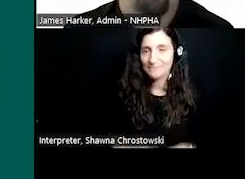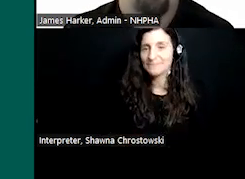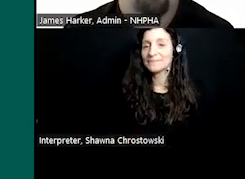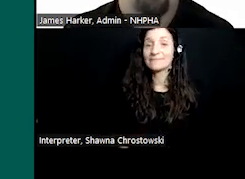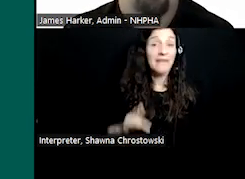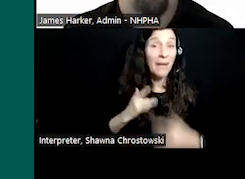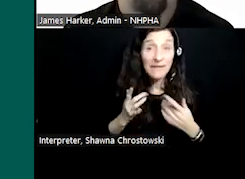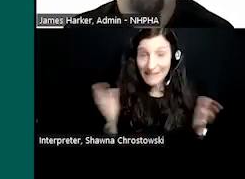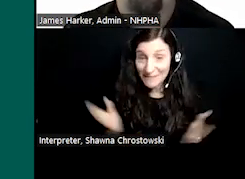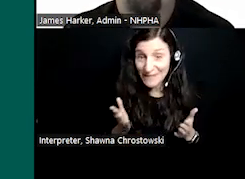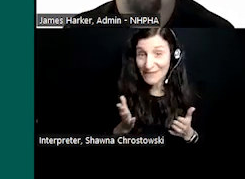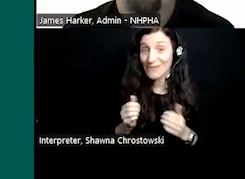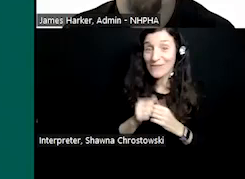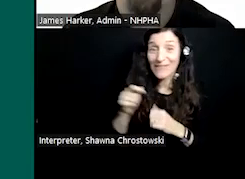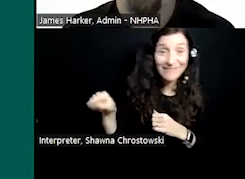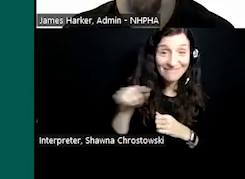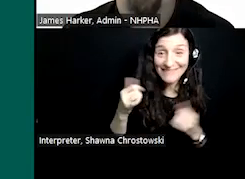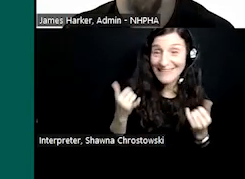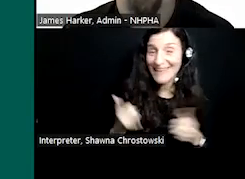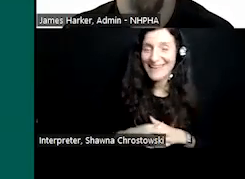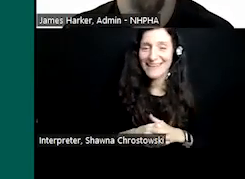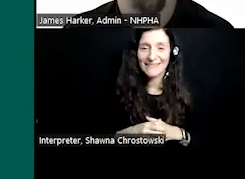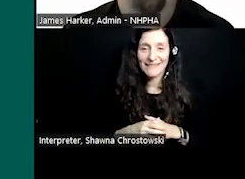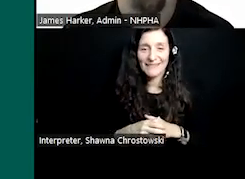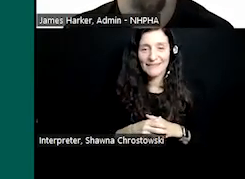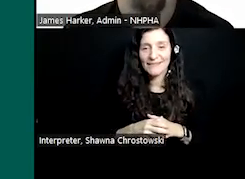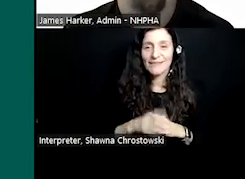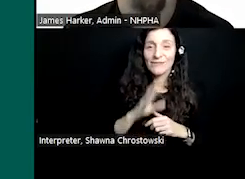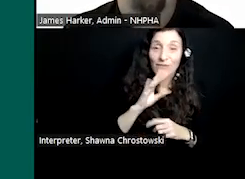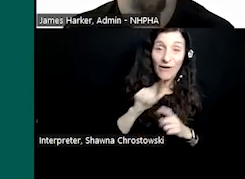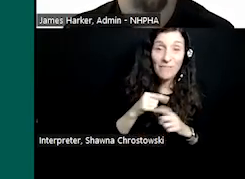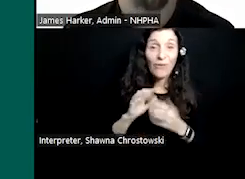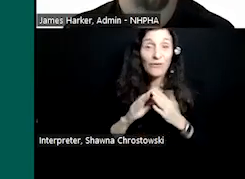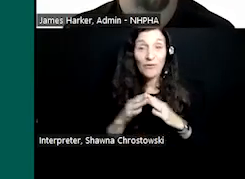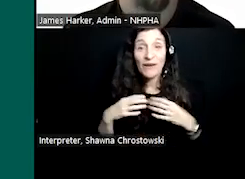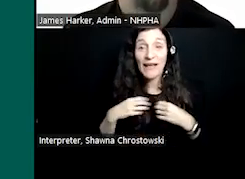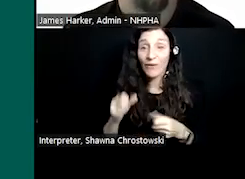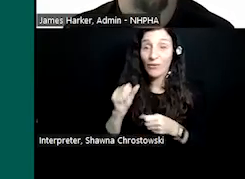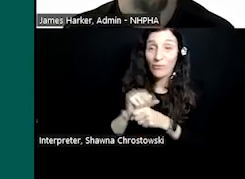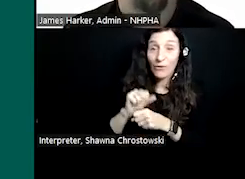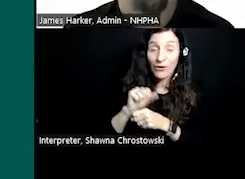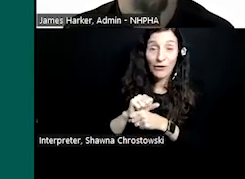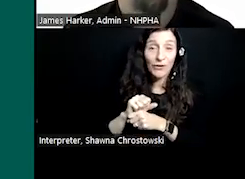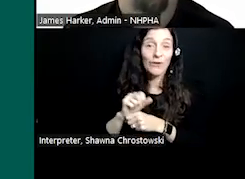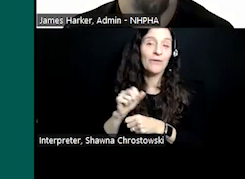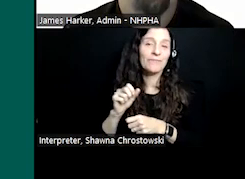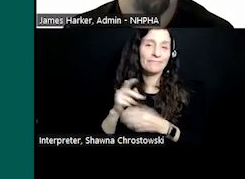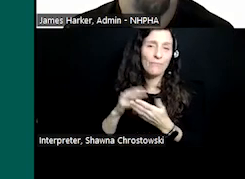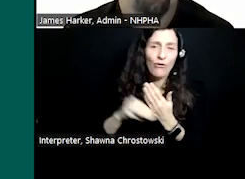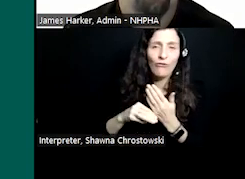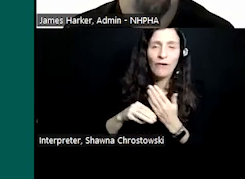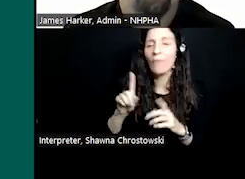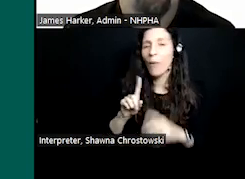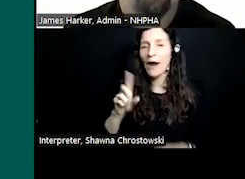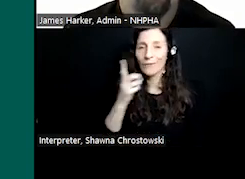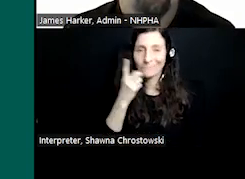to be here with you all today to talk about our community health worker program at Dartmouth Health. The first thing I wanted